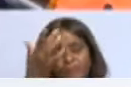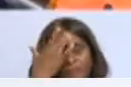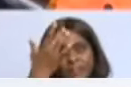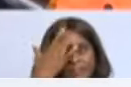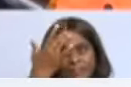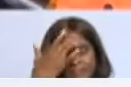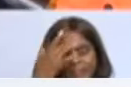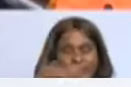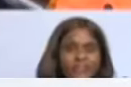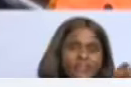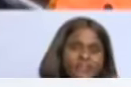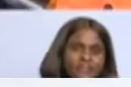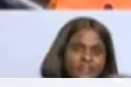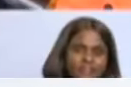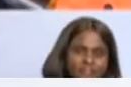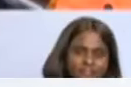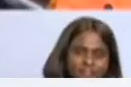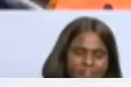disease-resistant,